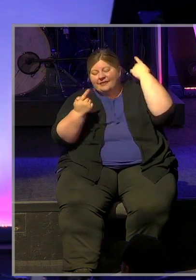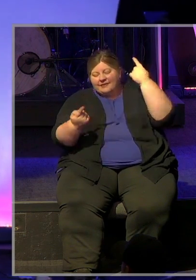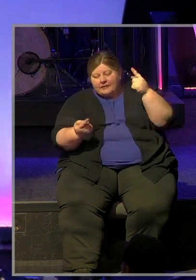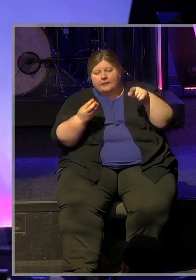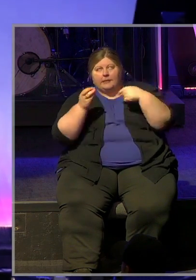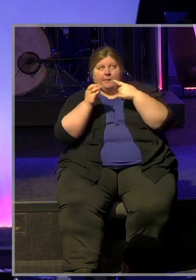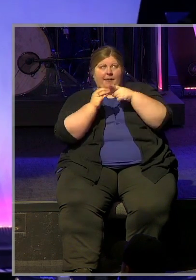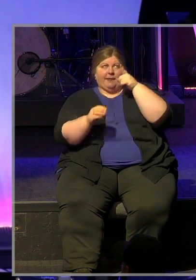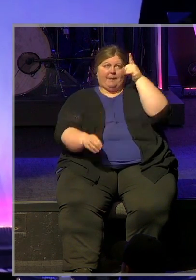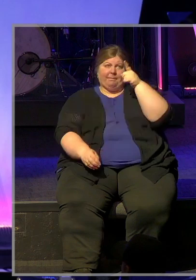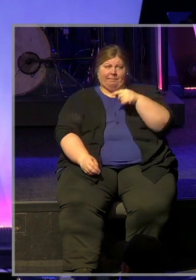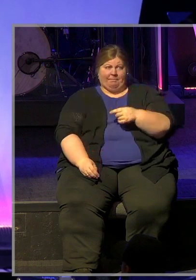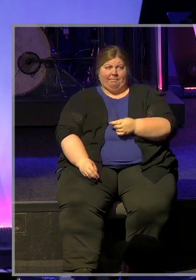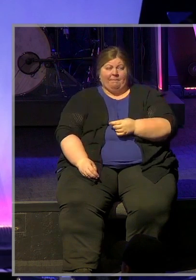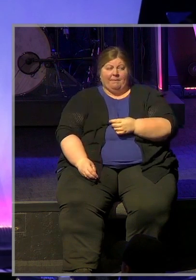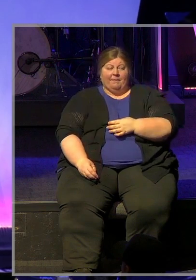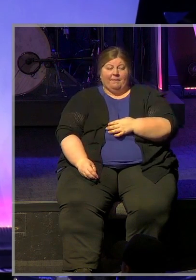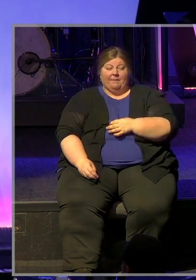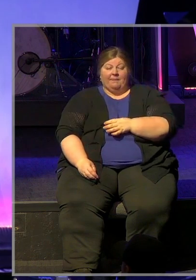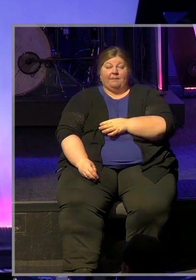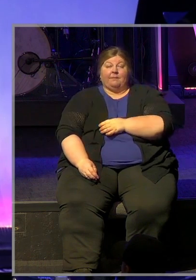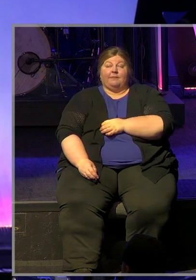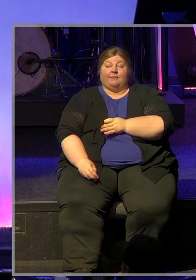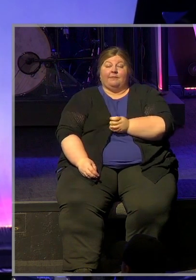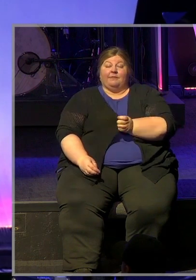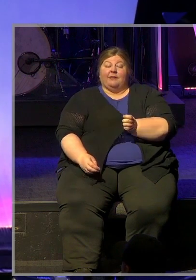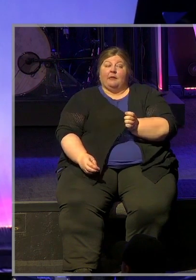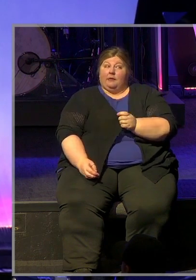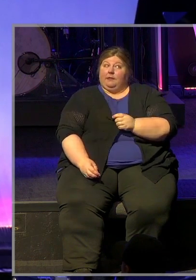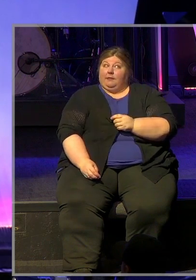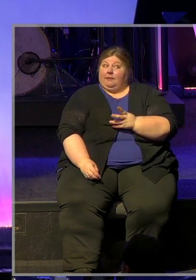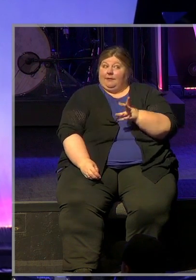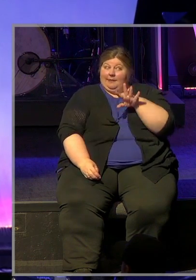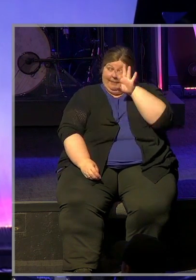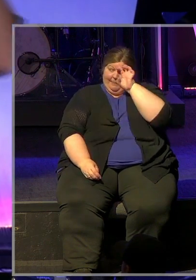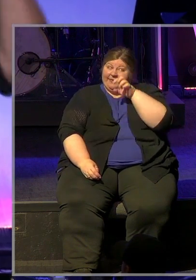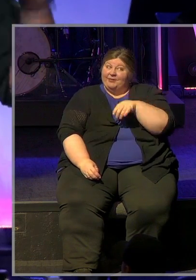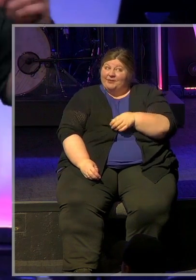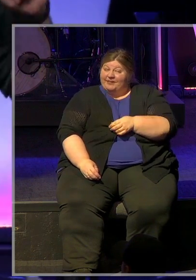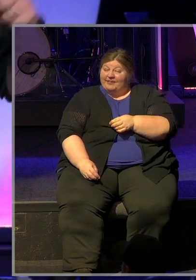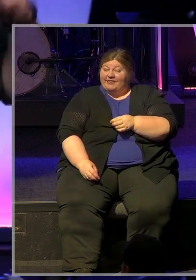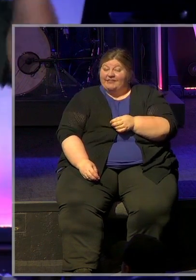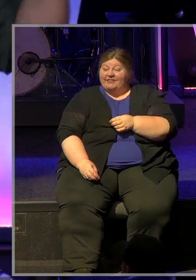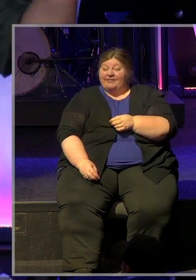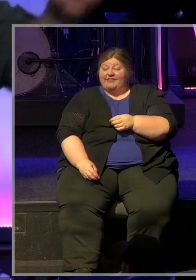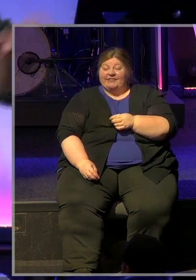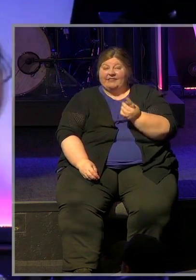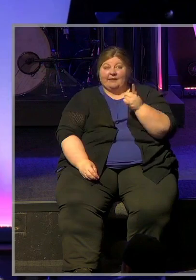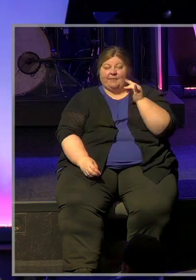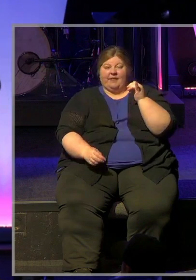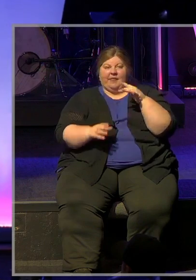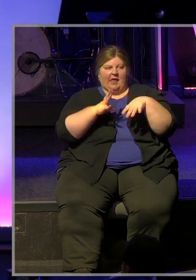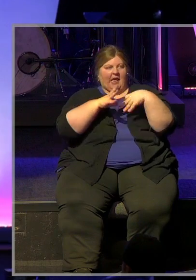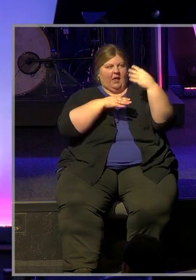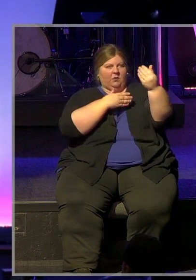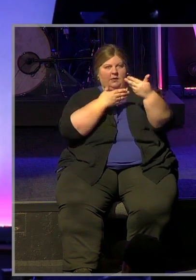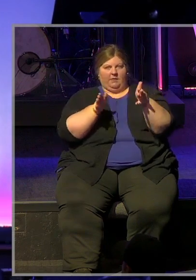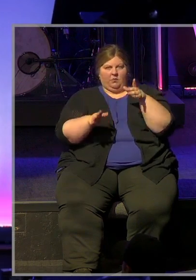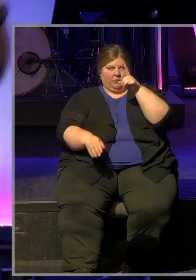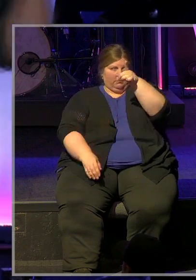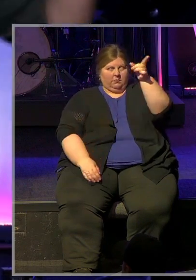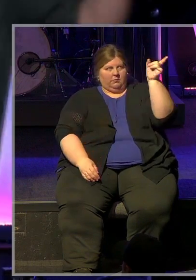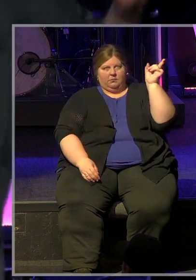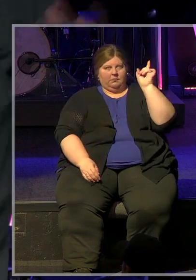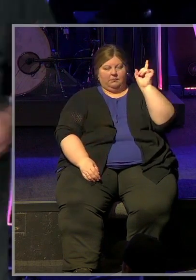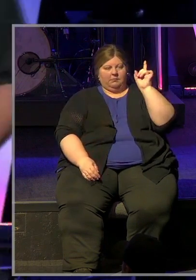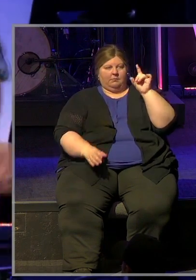world. But it's a secret. It's a mystery. It's something that outside of this room,